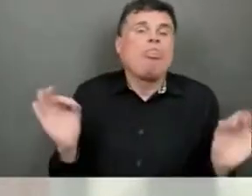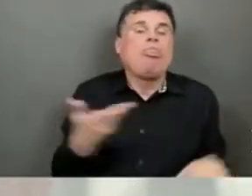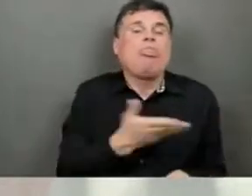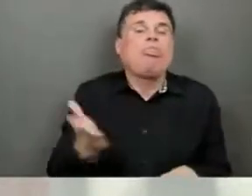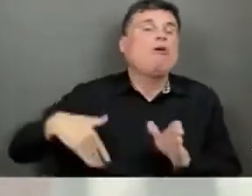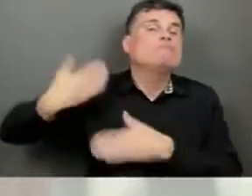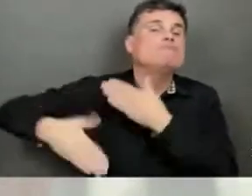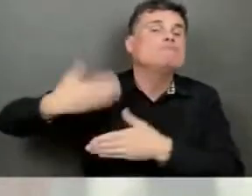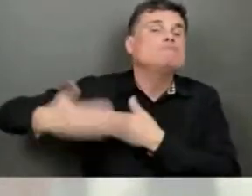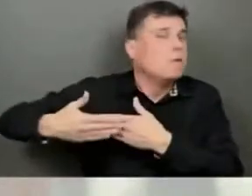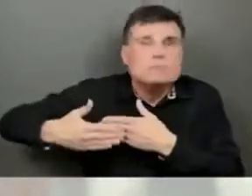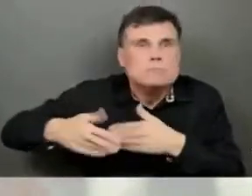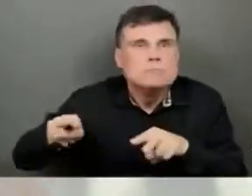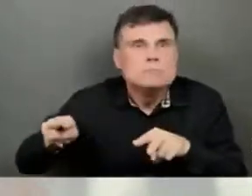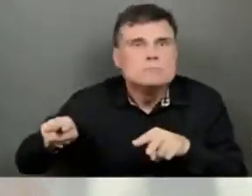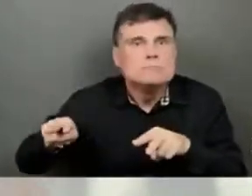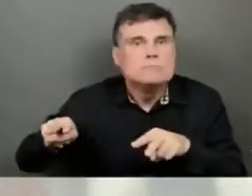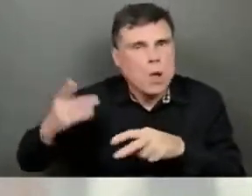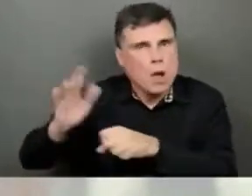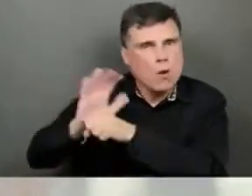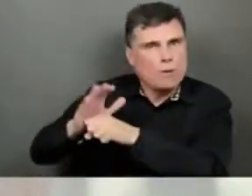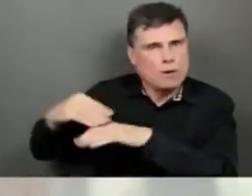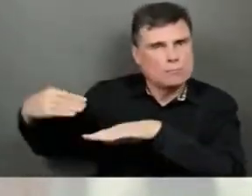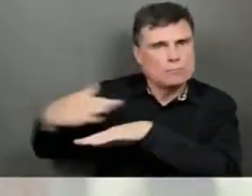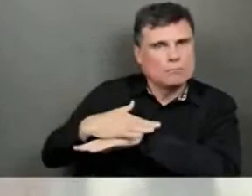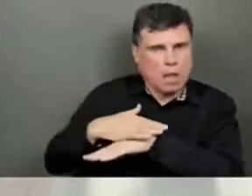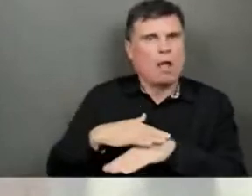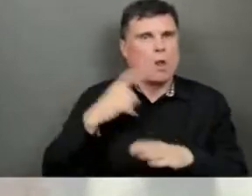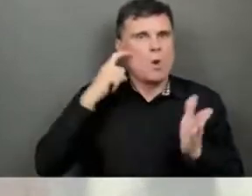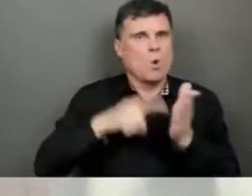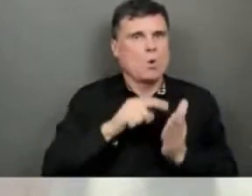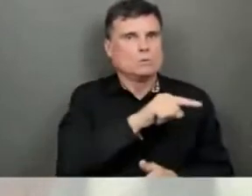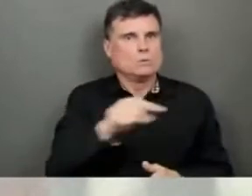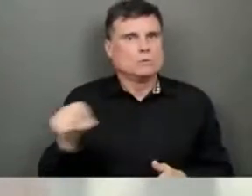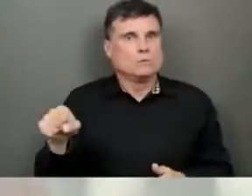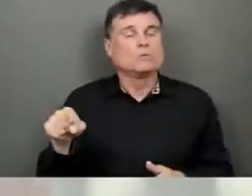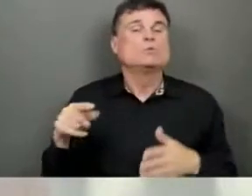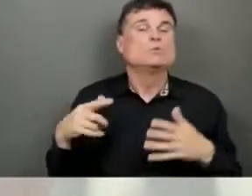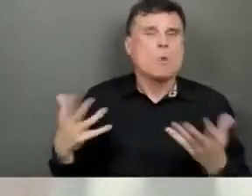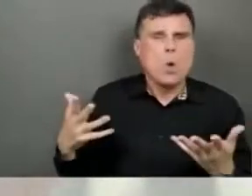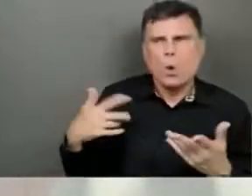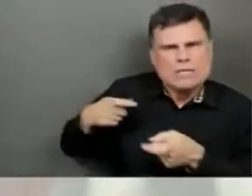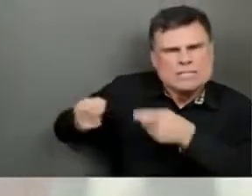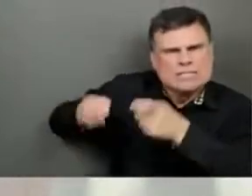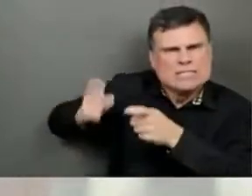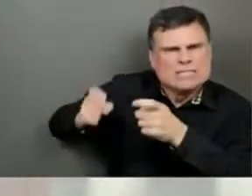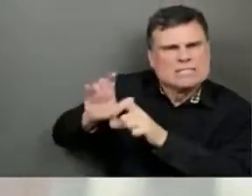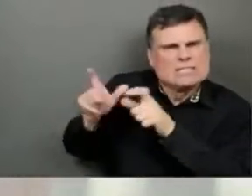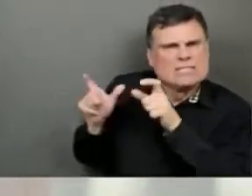in addressing some of those inequities, I think about the fact that we